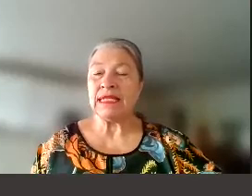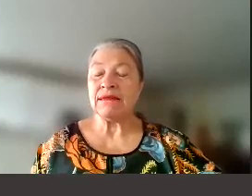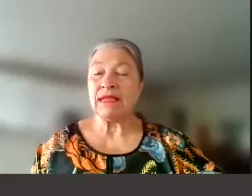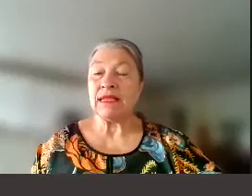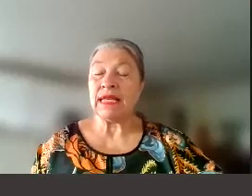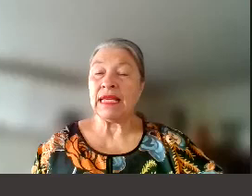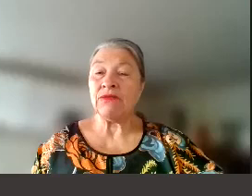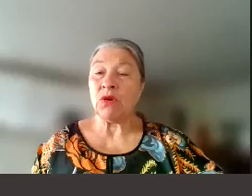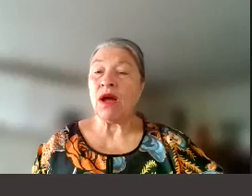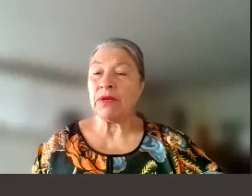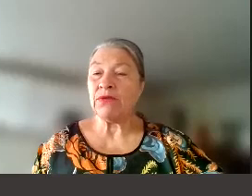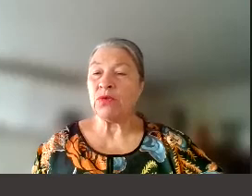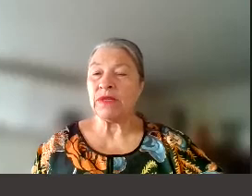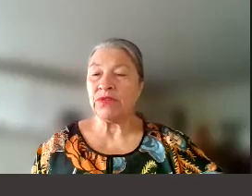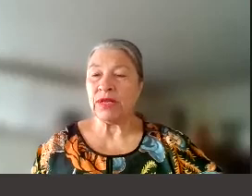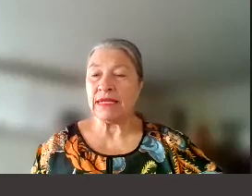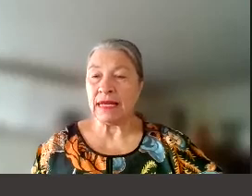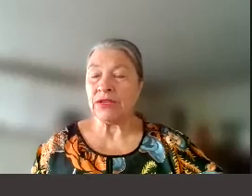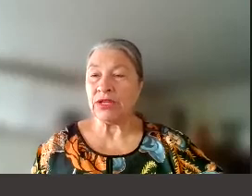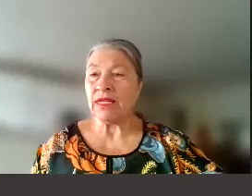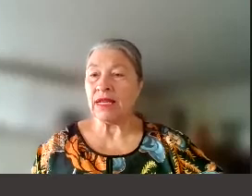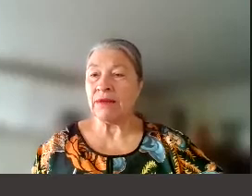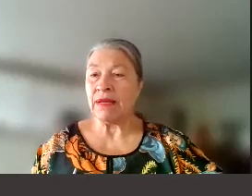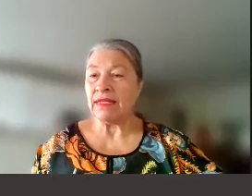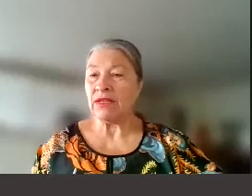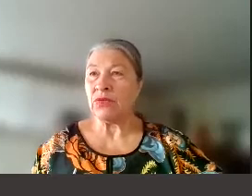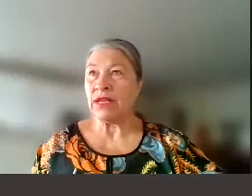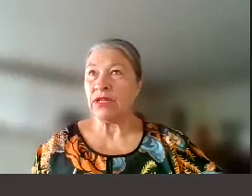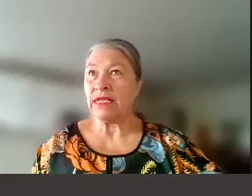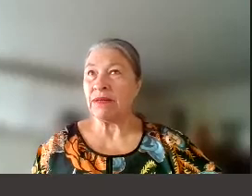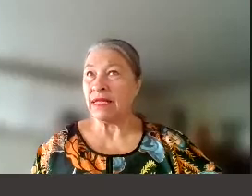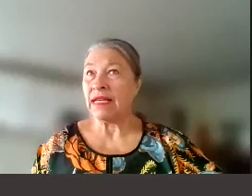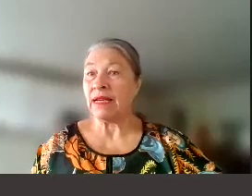There's the requirement, of course, for translation in many